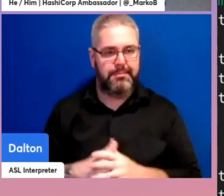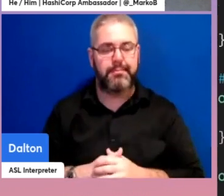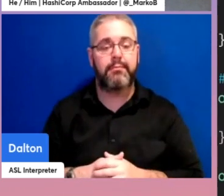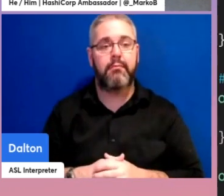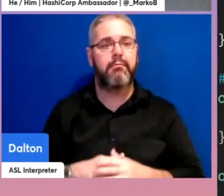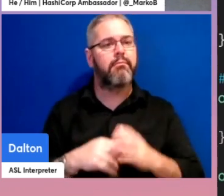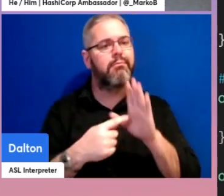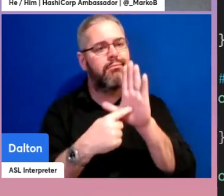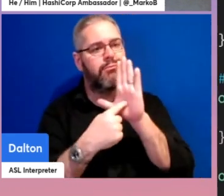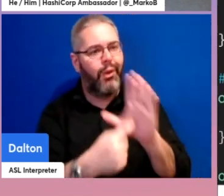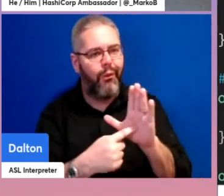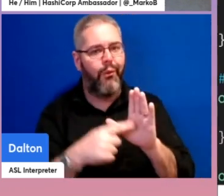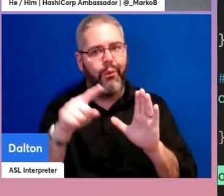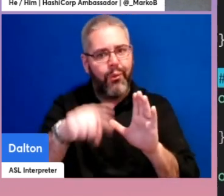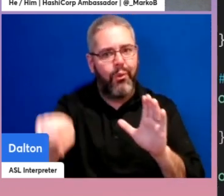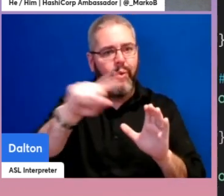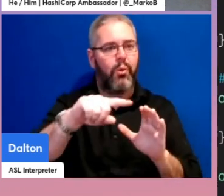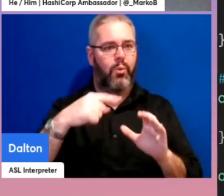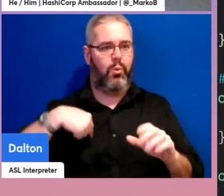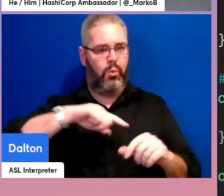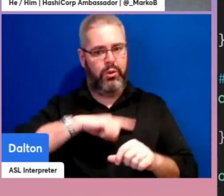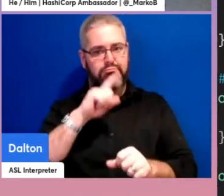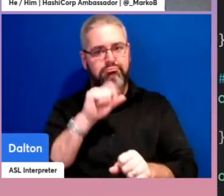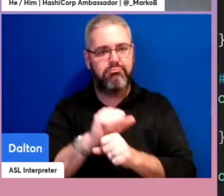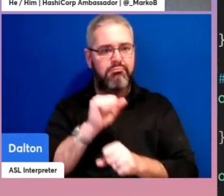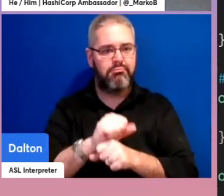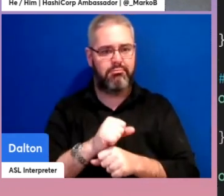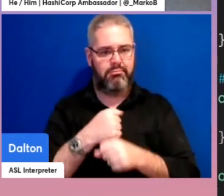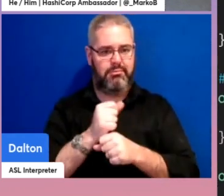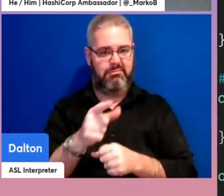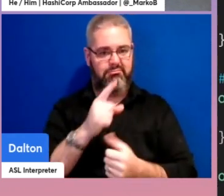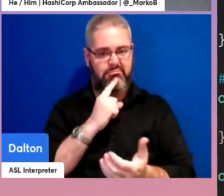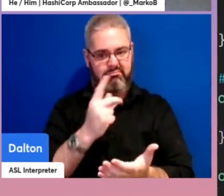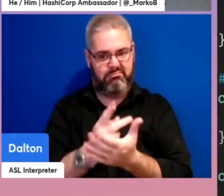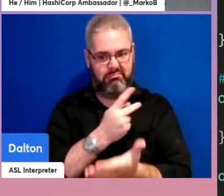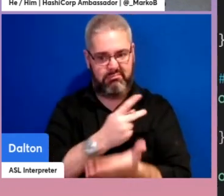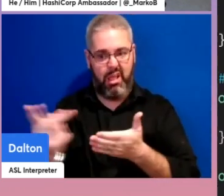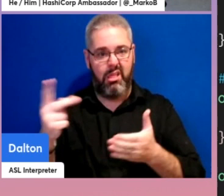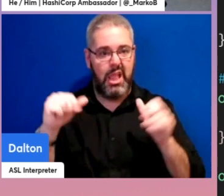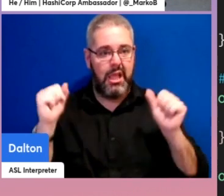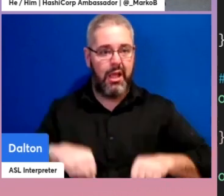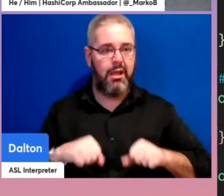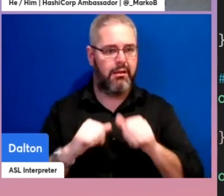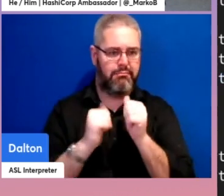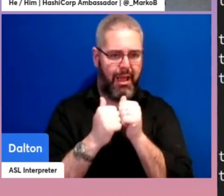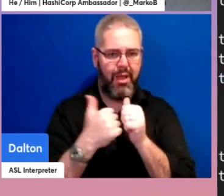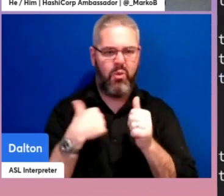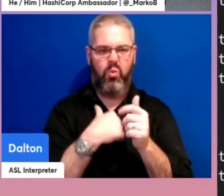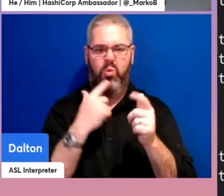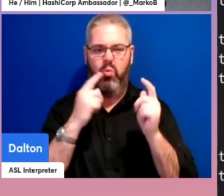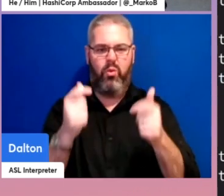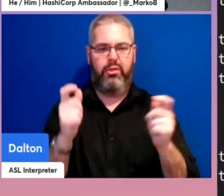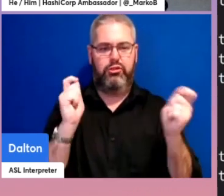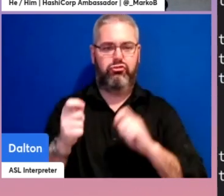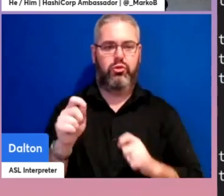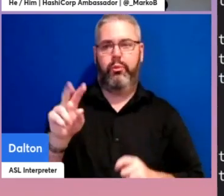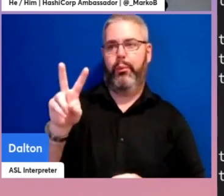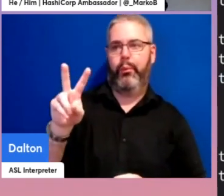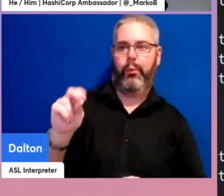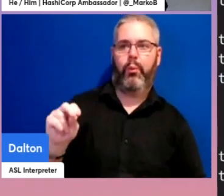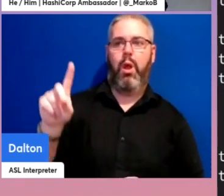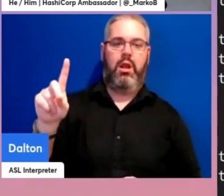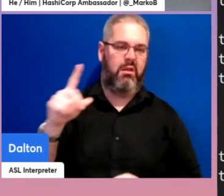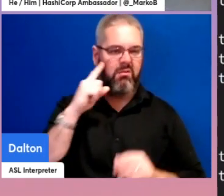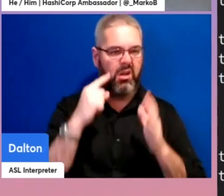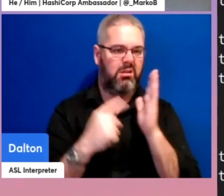you that we can actually make this fail, I'm just going to quickly change this to 201, for example. I'm